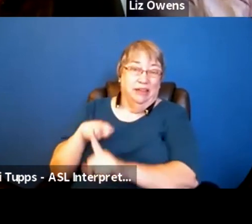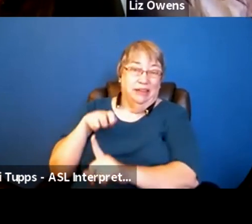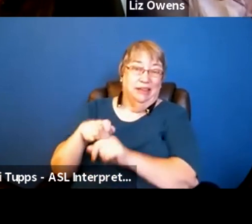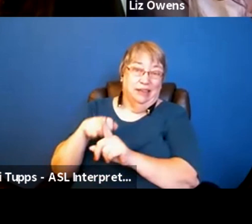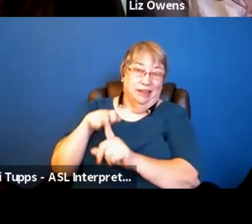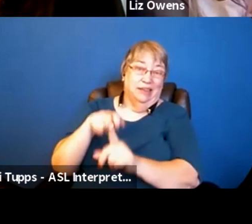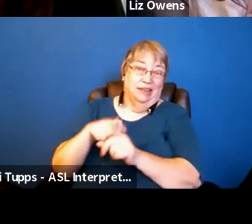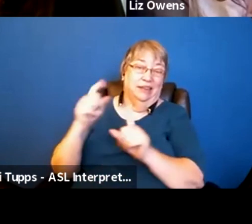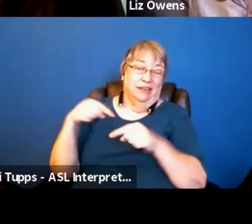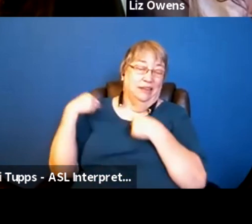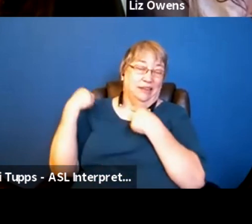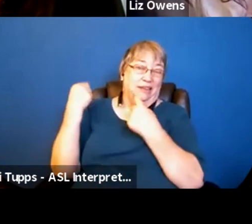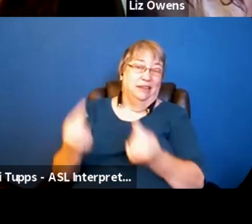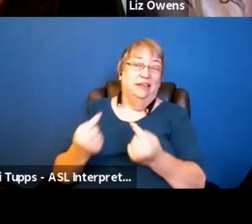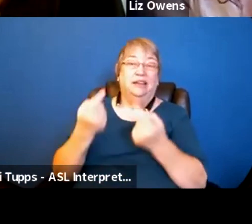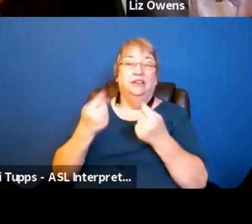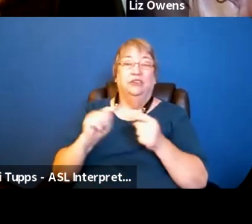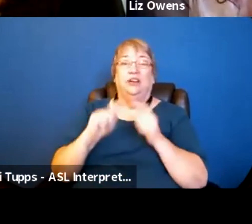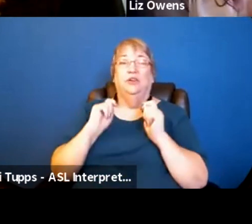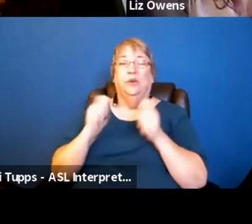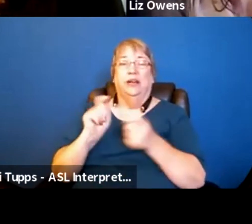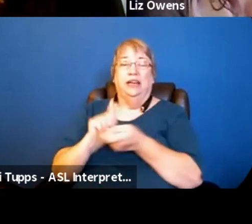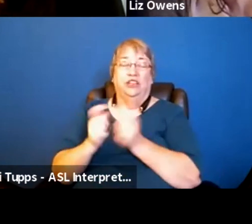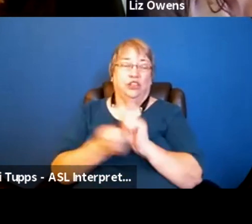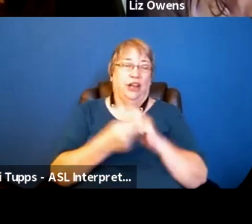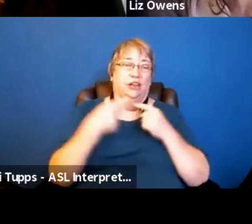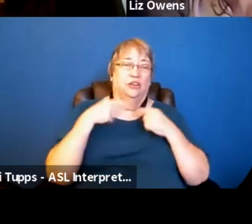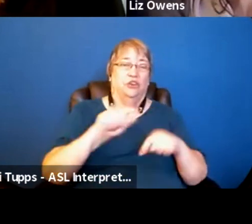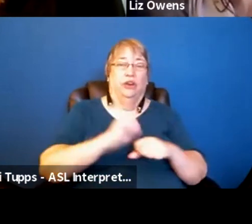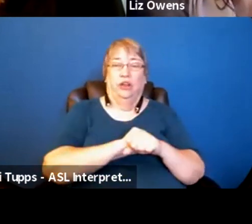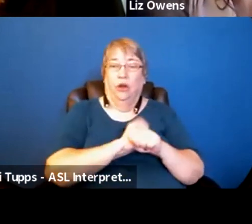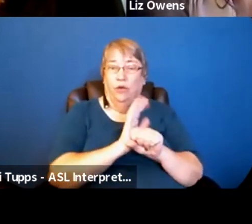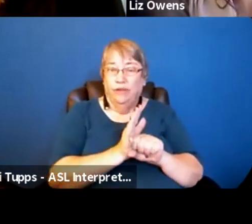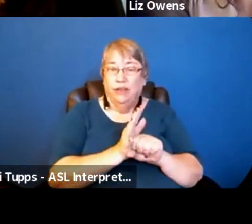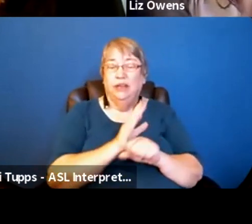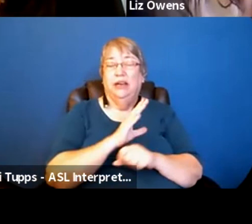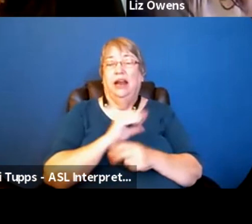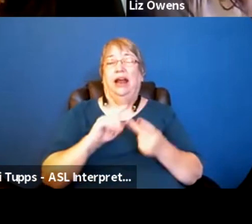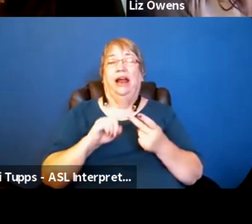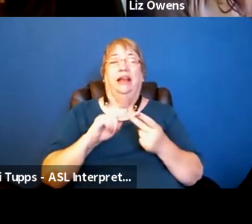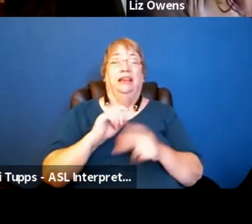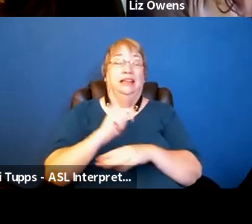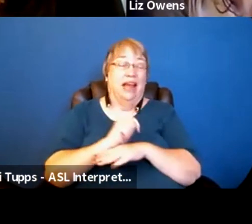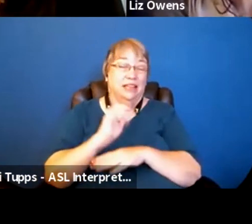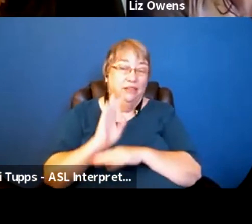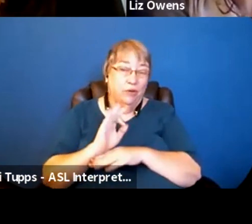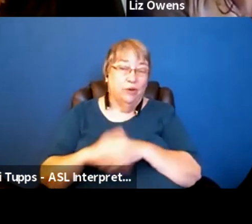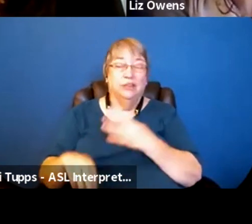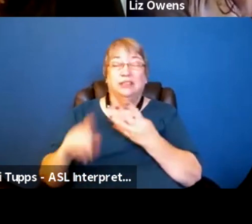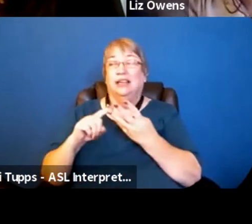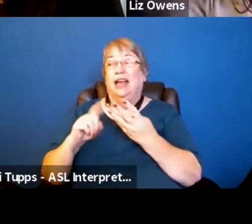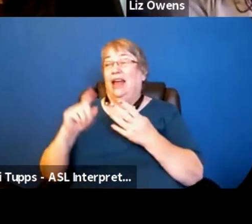year, in trying to quickly pivot during COVID and participate in the behavioral health task force and participate in the needs